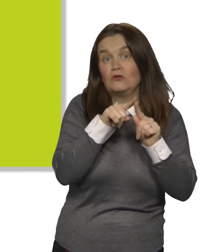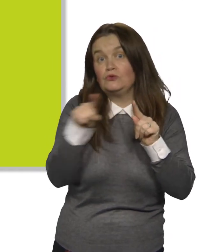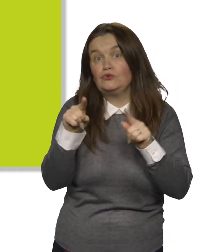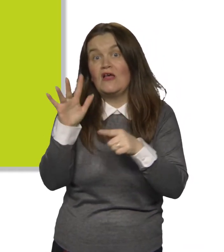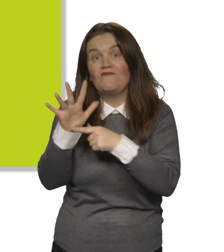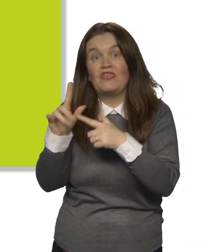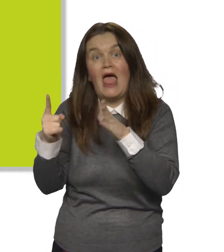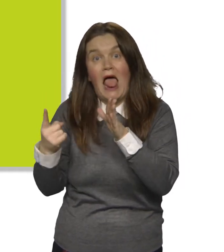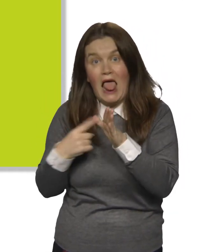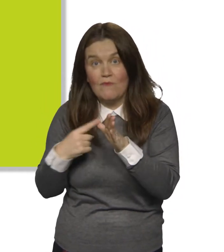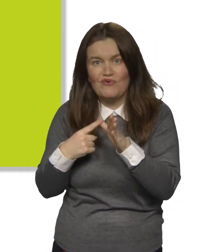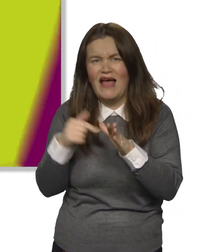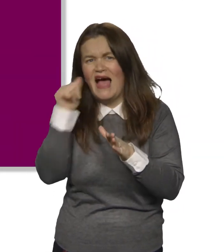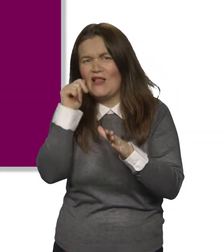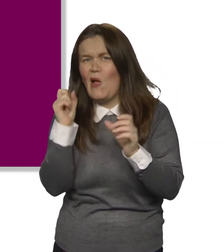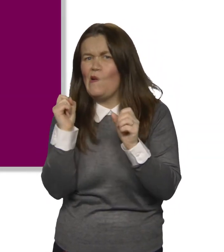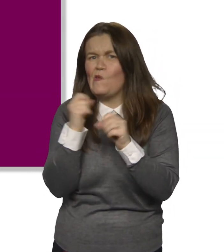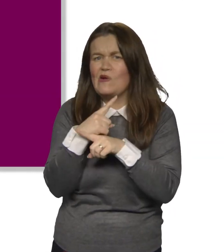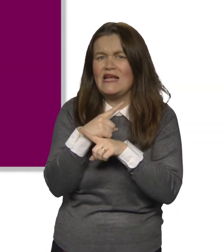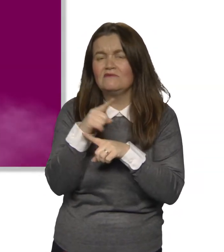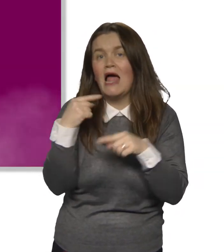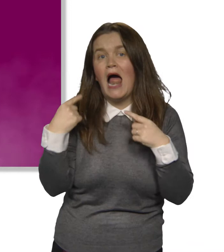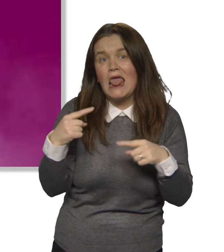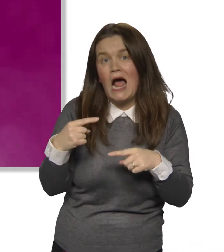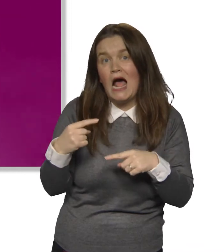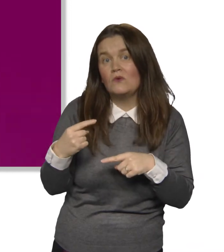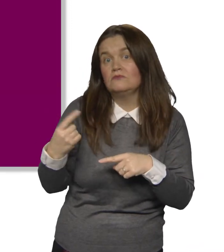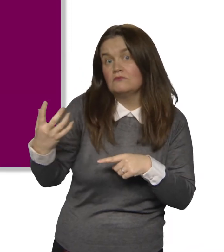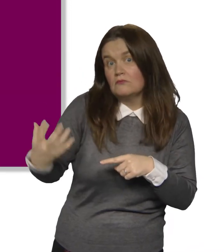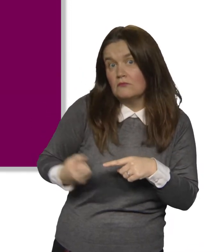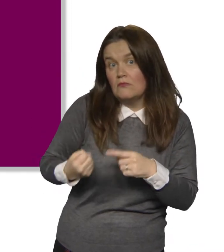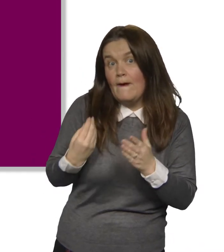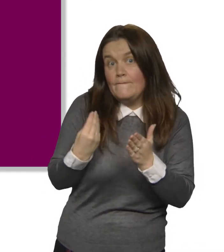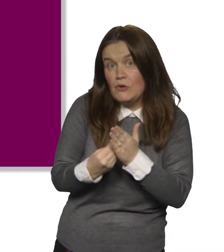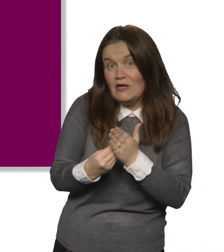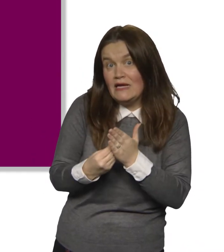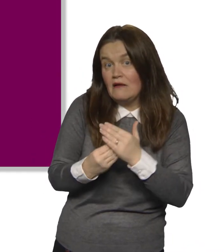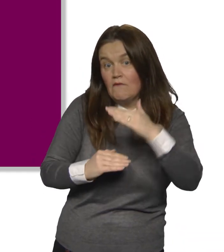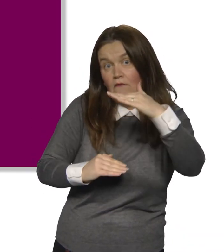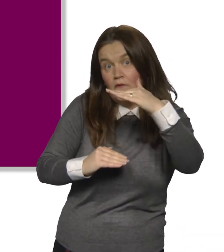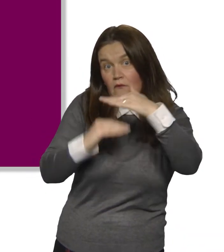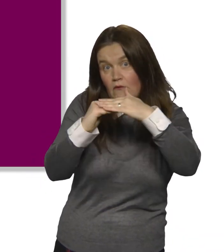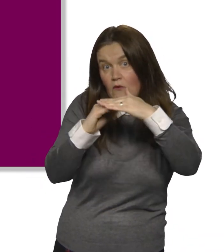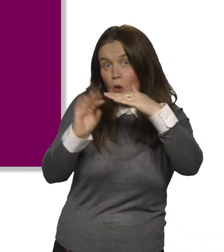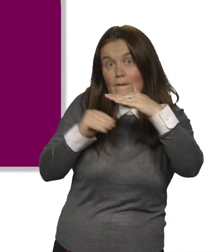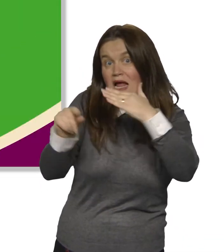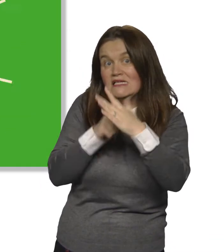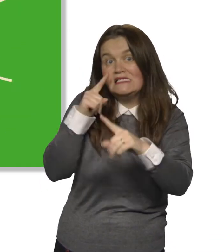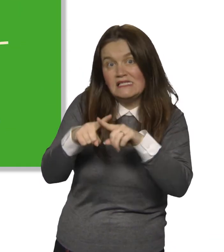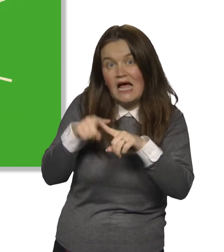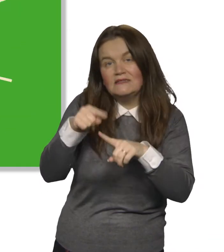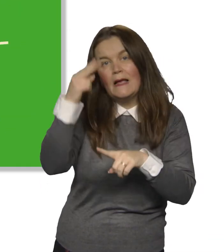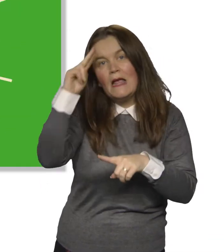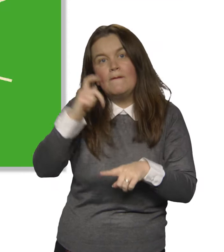April the following year. Yeah, weird, we know. You're allowed to earn a certain amount of money without having to pay tax. This is called your